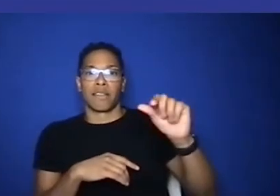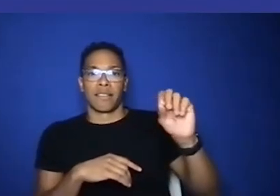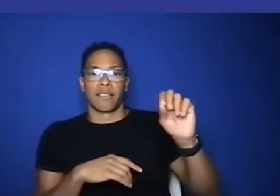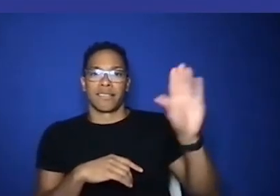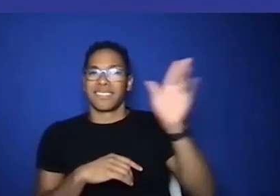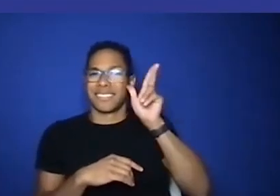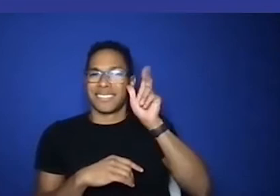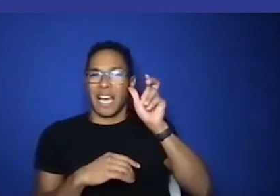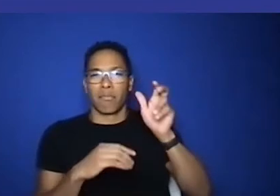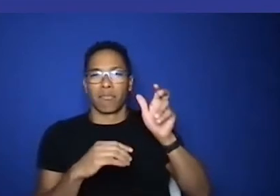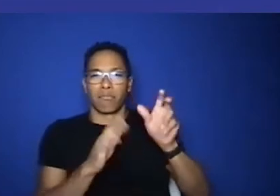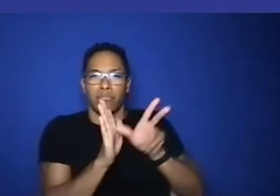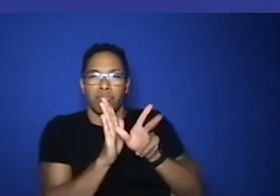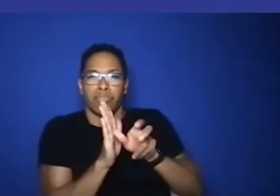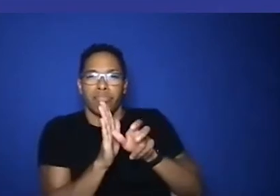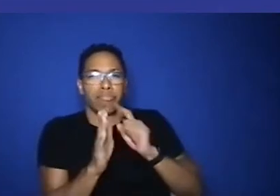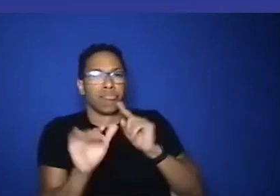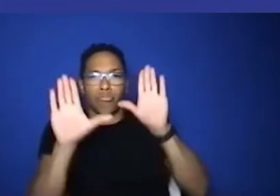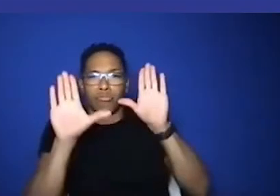sovereignty.